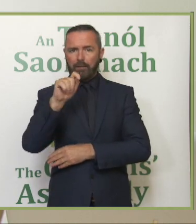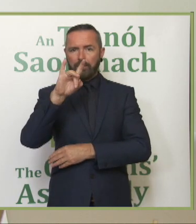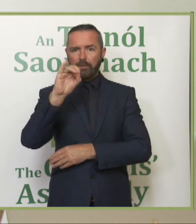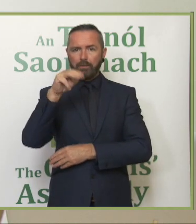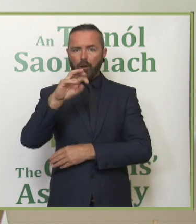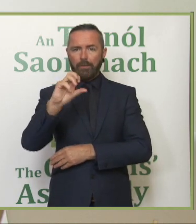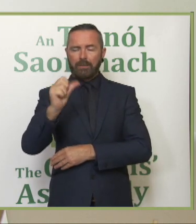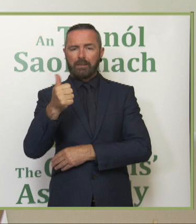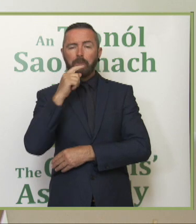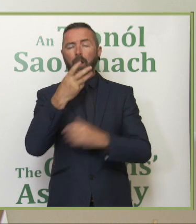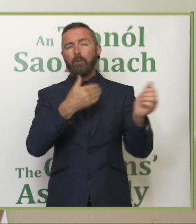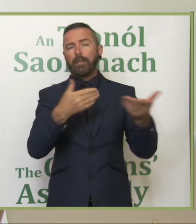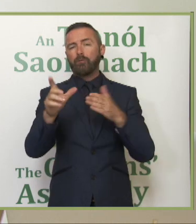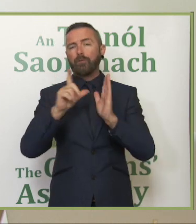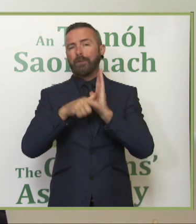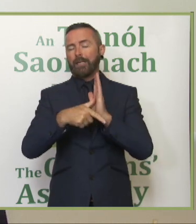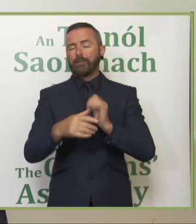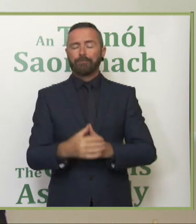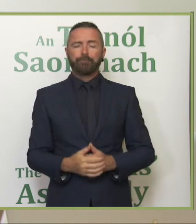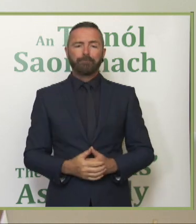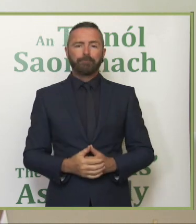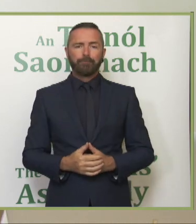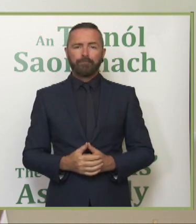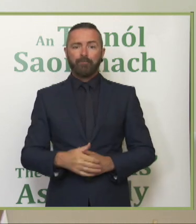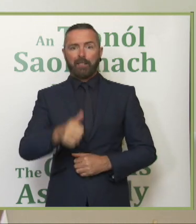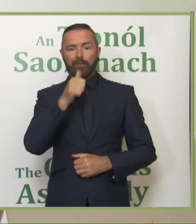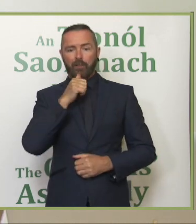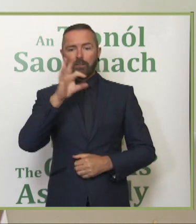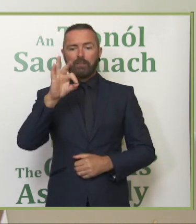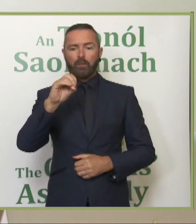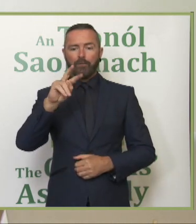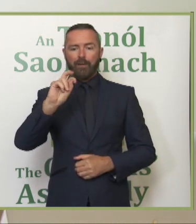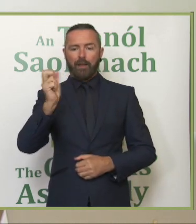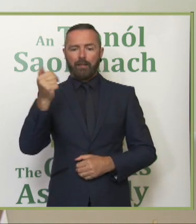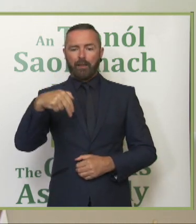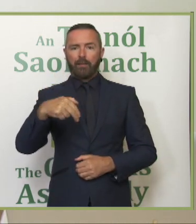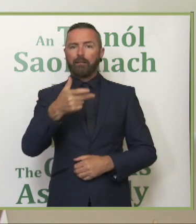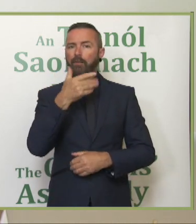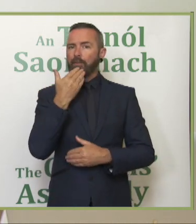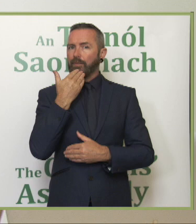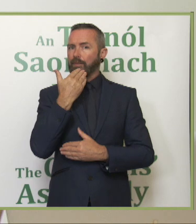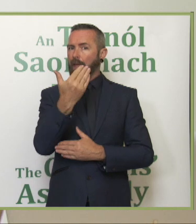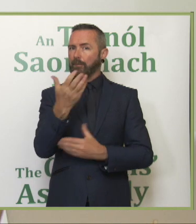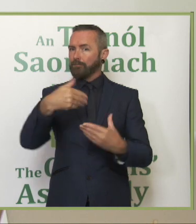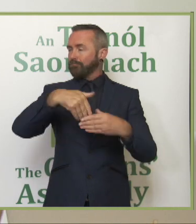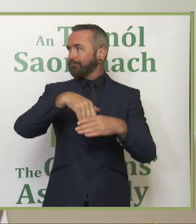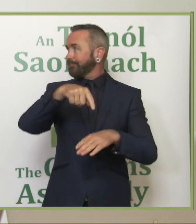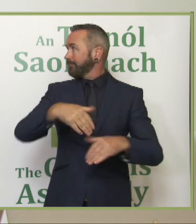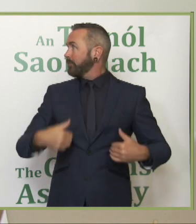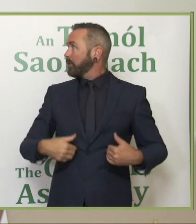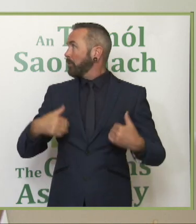introduce Thomas Cato separately. So firstly, Giovanna, thank you very much for joining us this